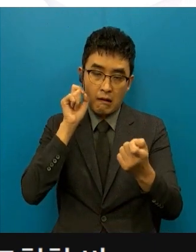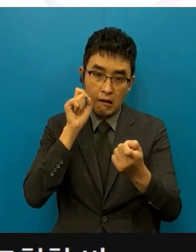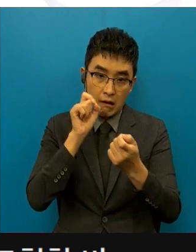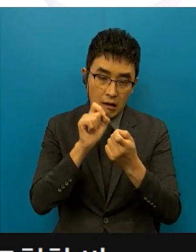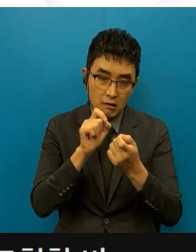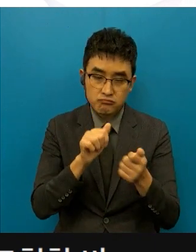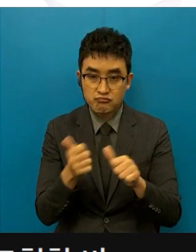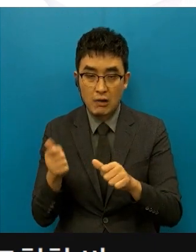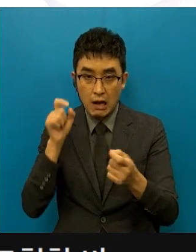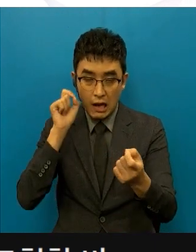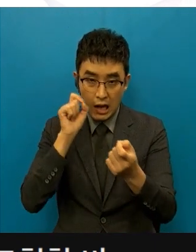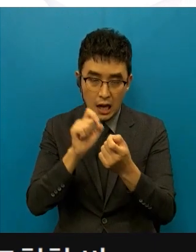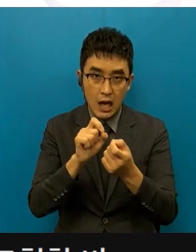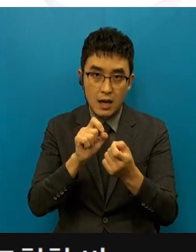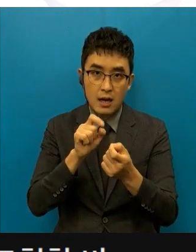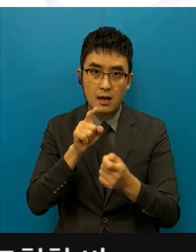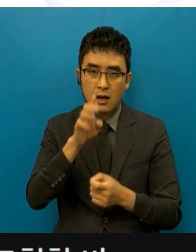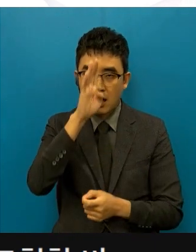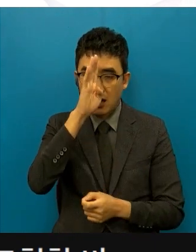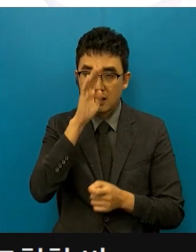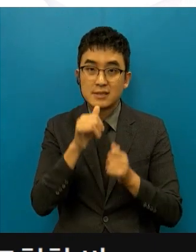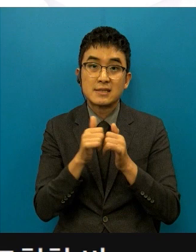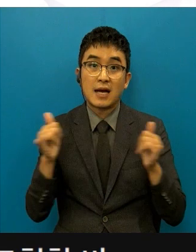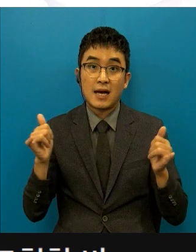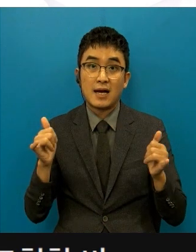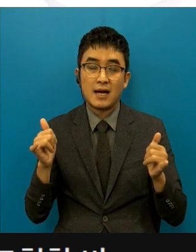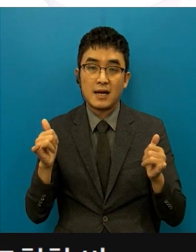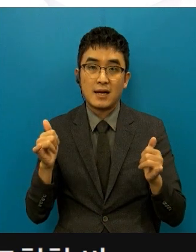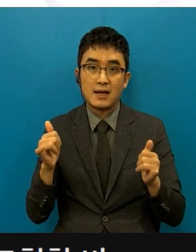30 years, there are several